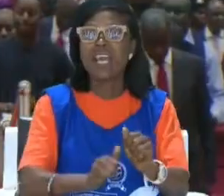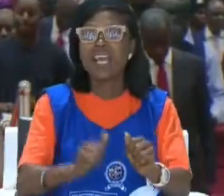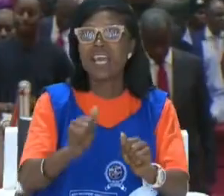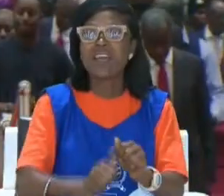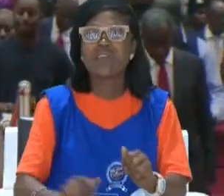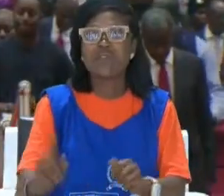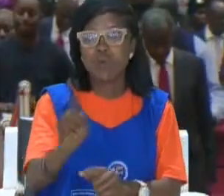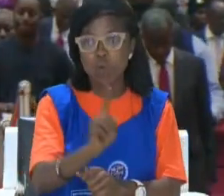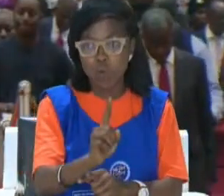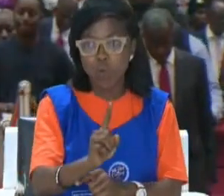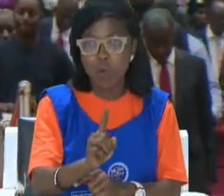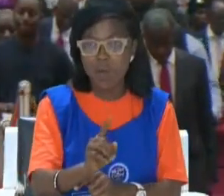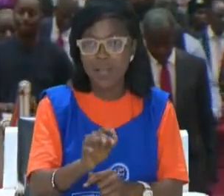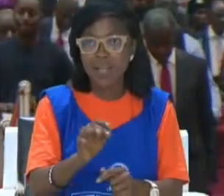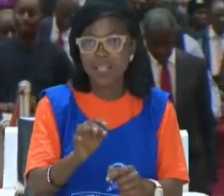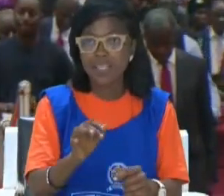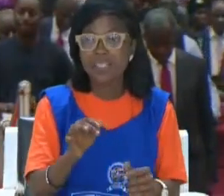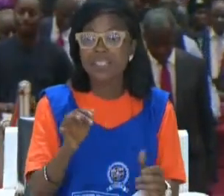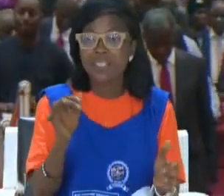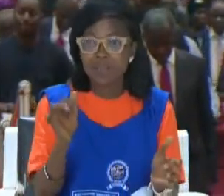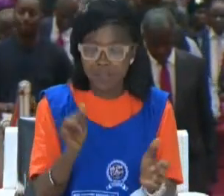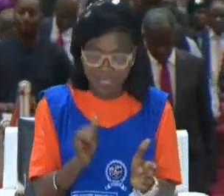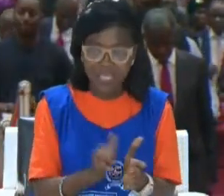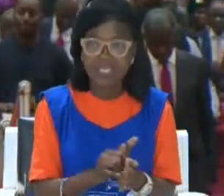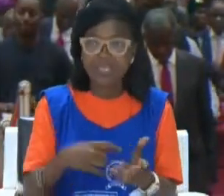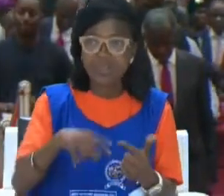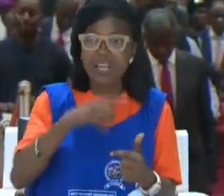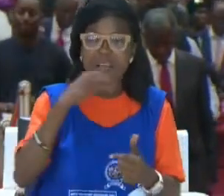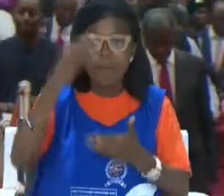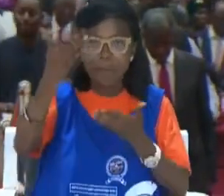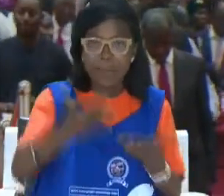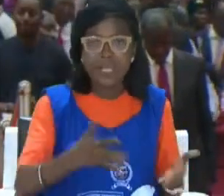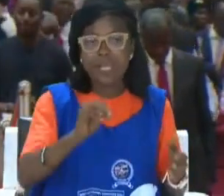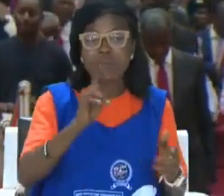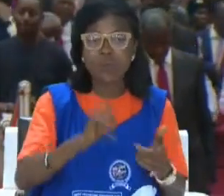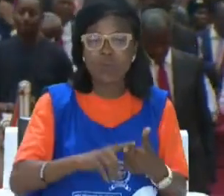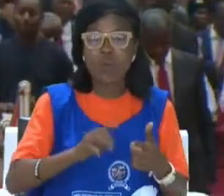they speak to this time around, bring them to your Congress.